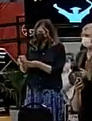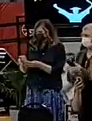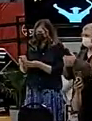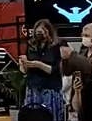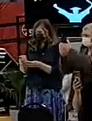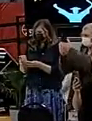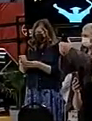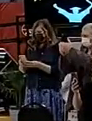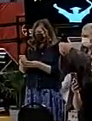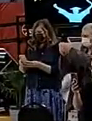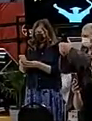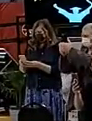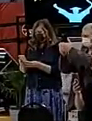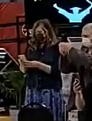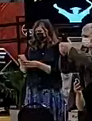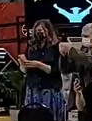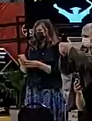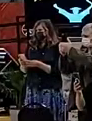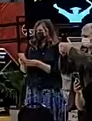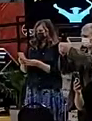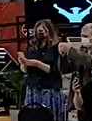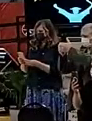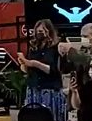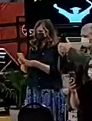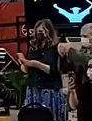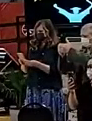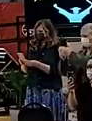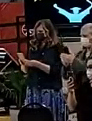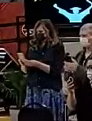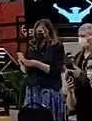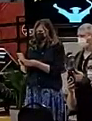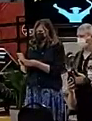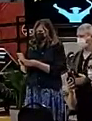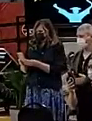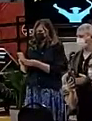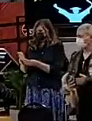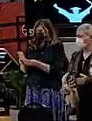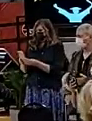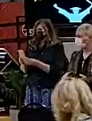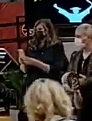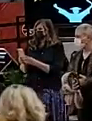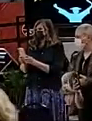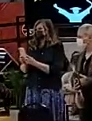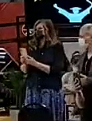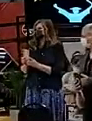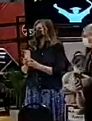Everyone in the audience is standing. People are taking videos.